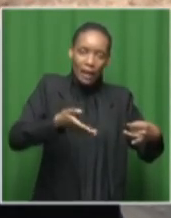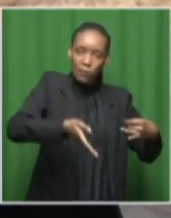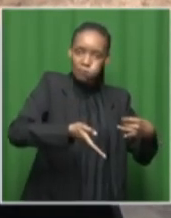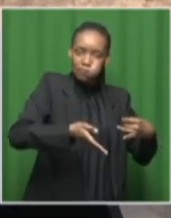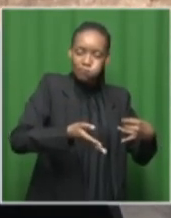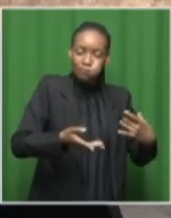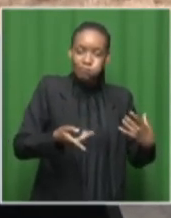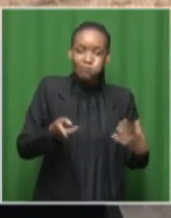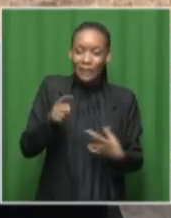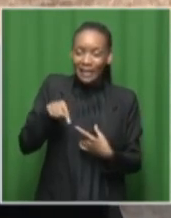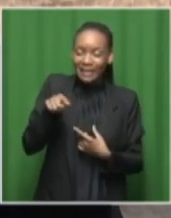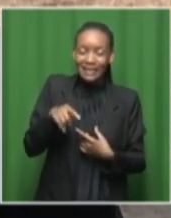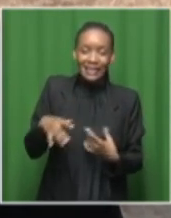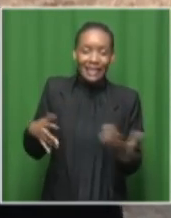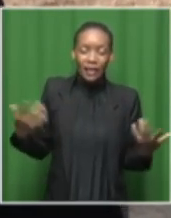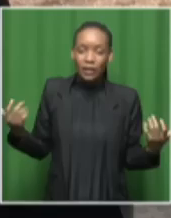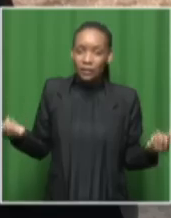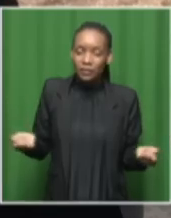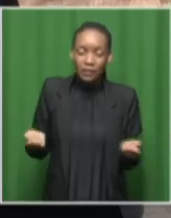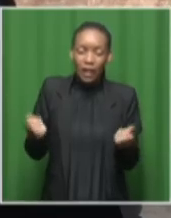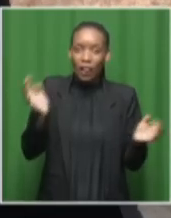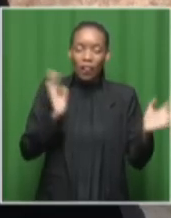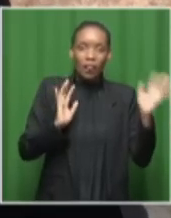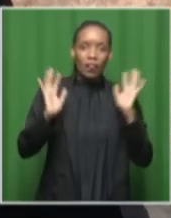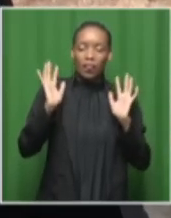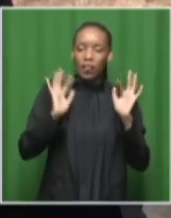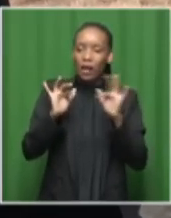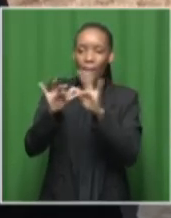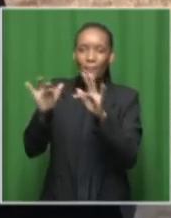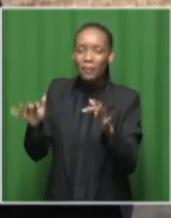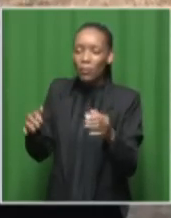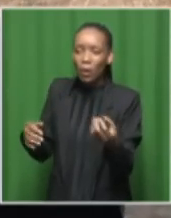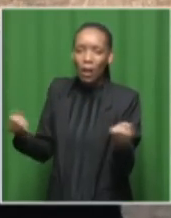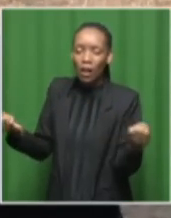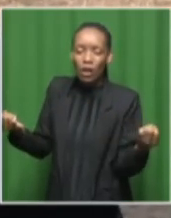devastation. Speaking to people, they are completely shocked.